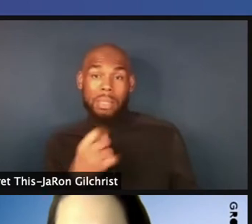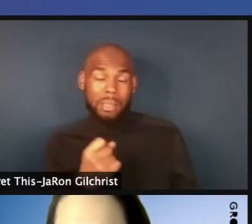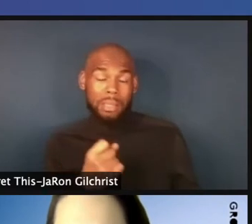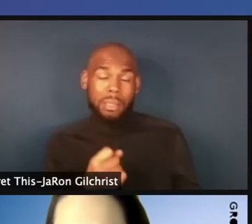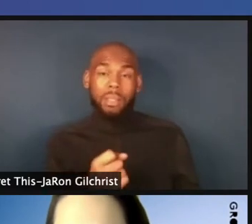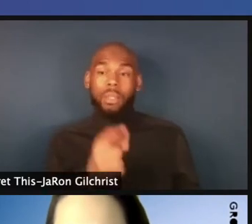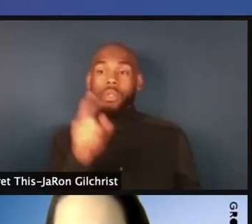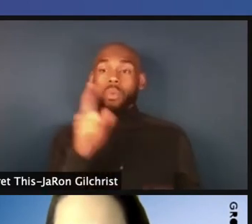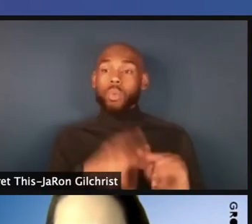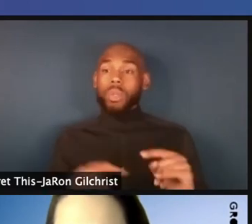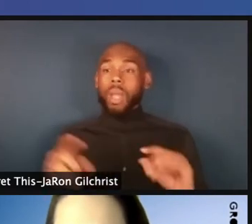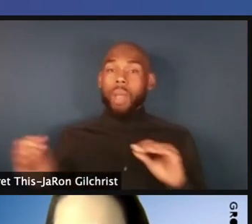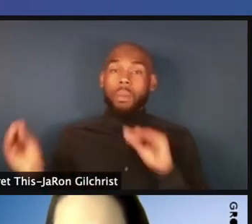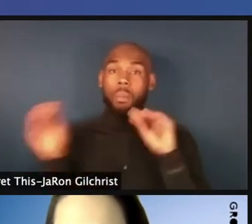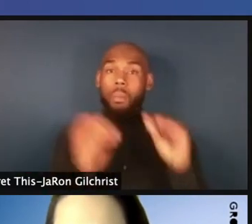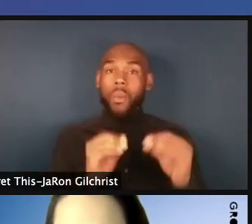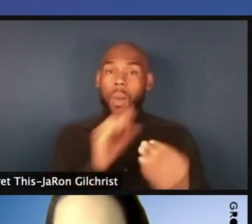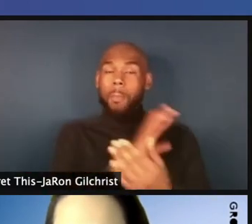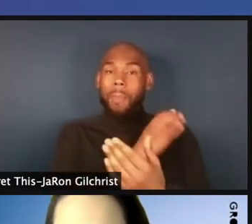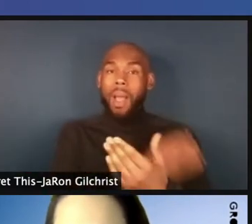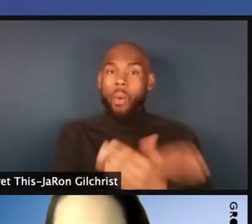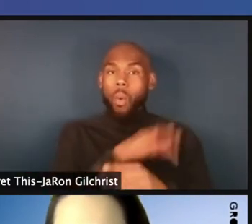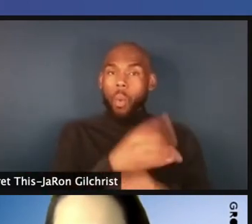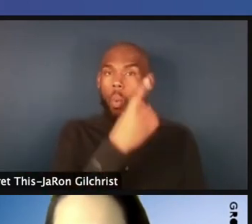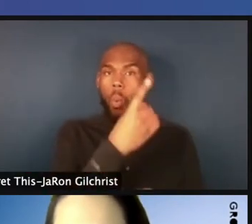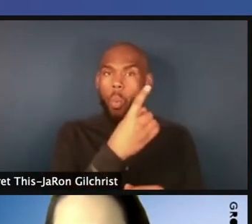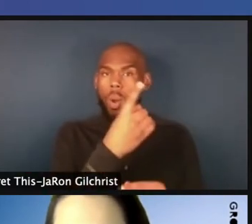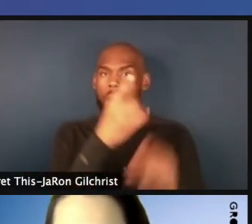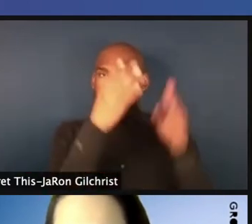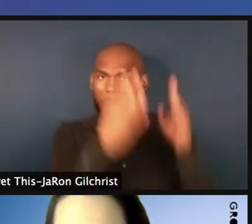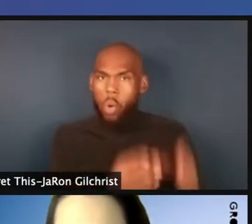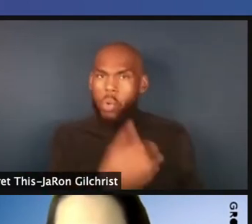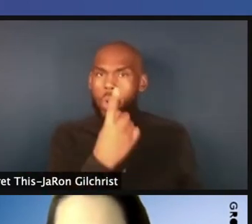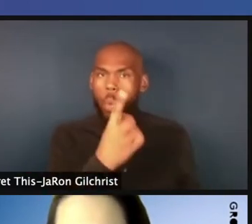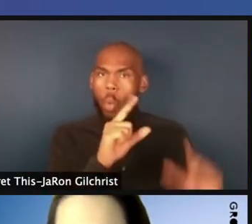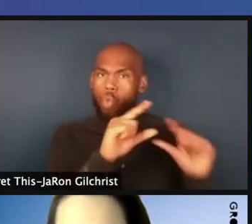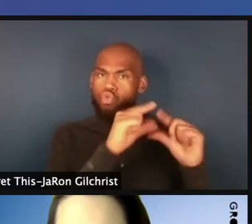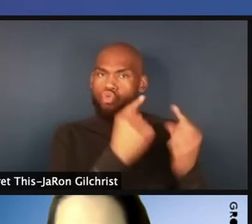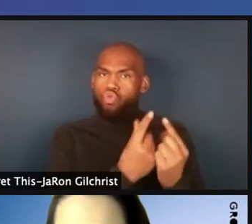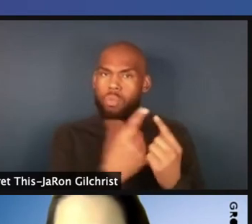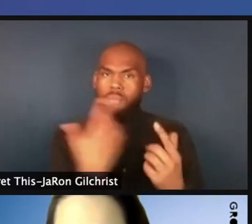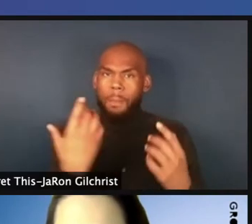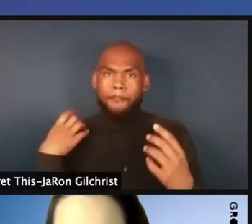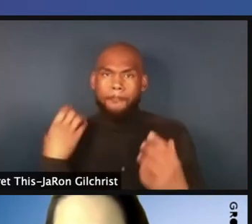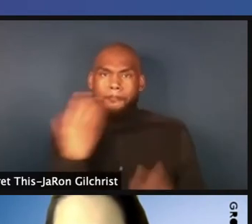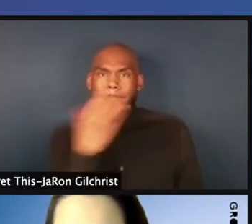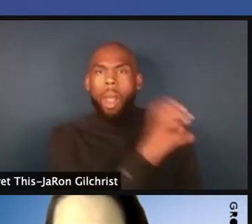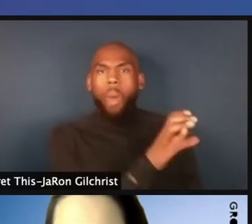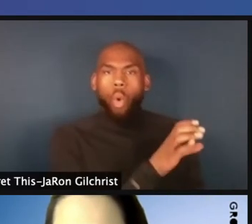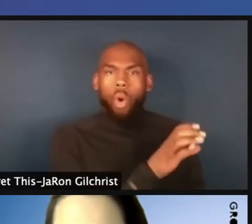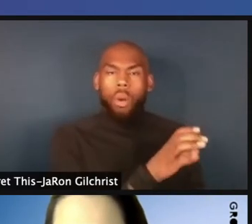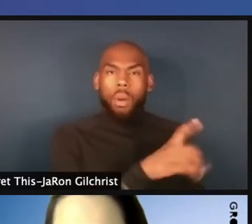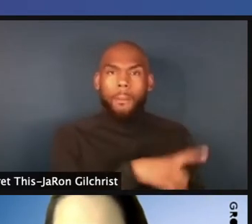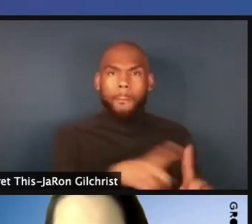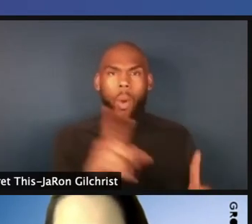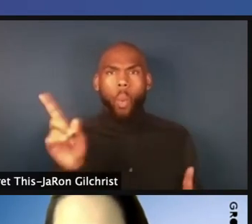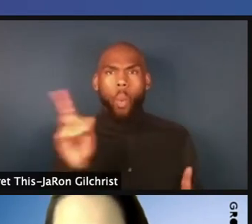power onto one specific person, one specific group, when the same people where that power comes